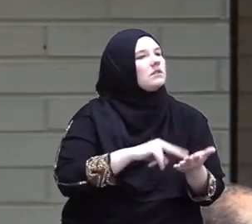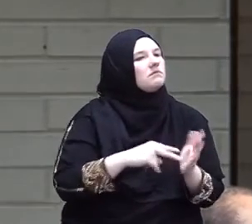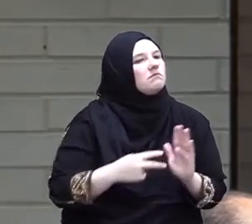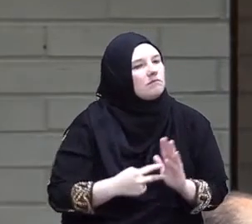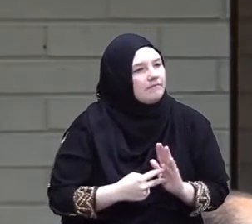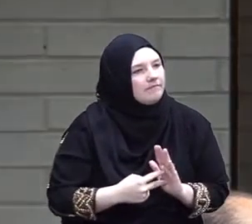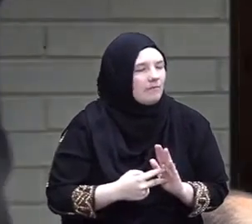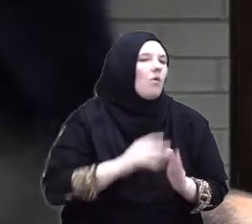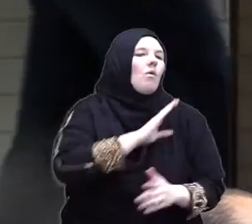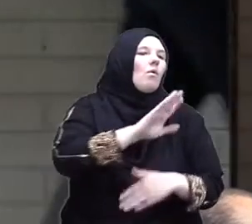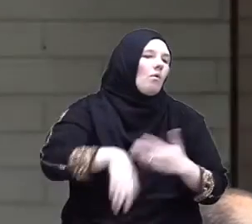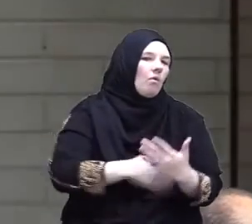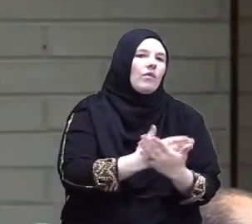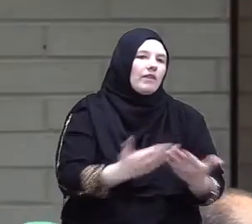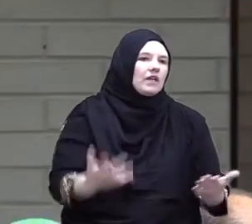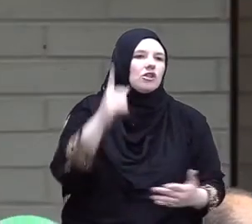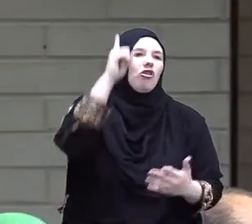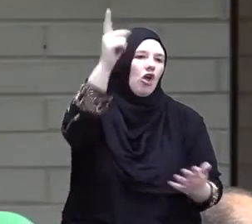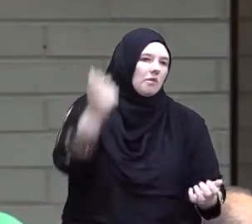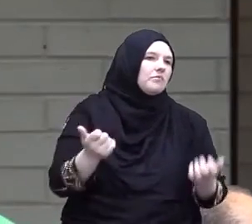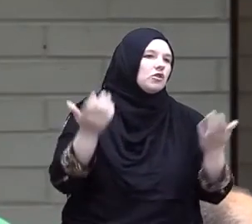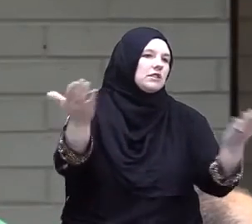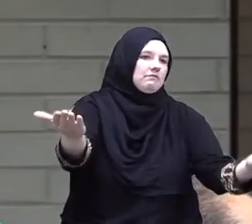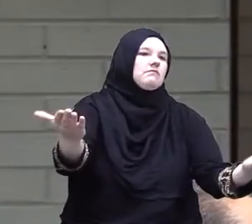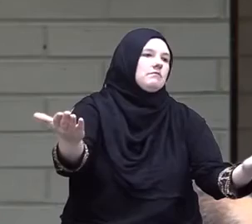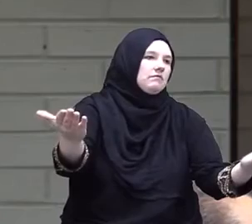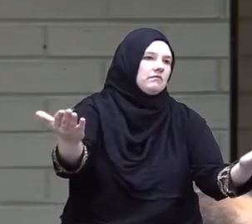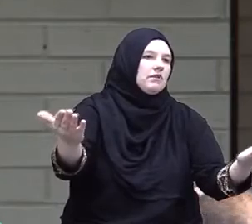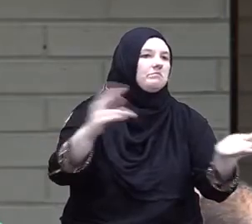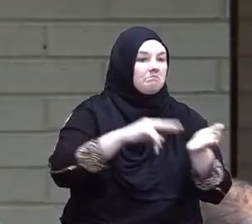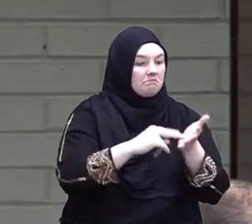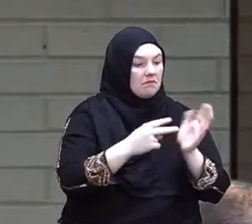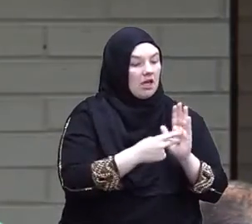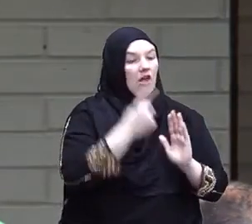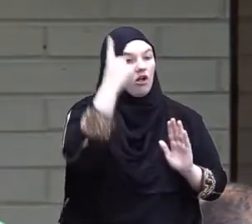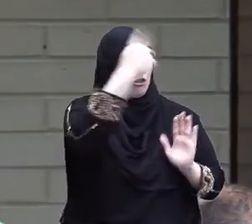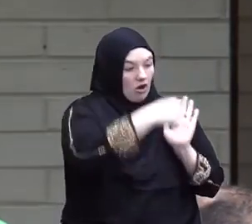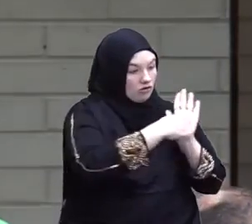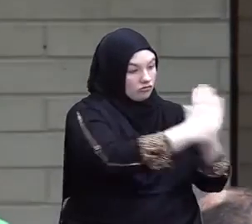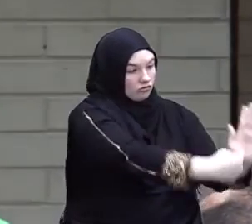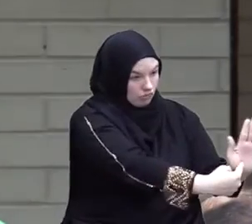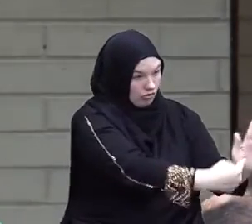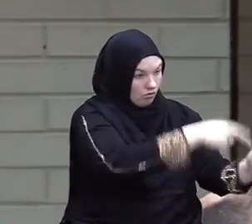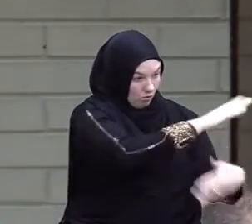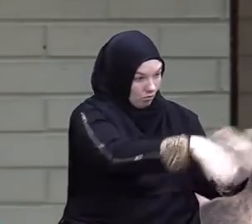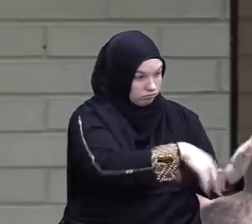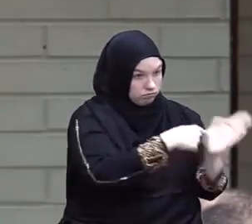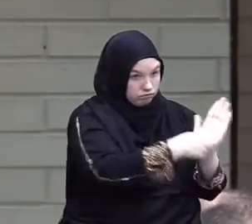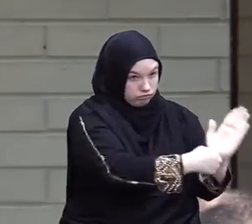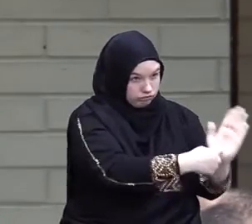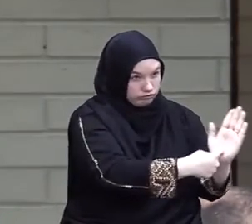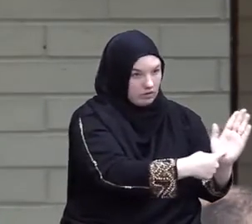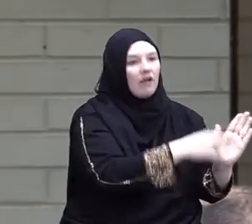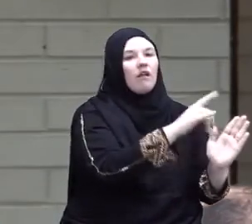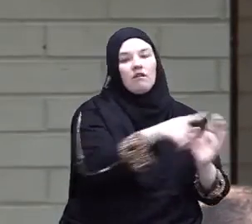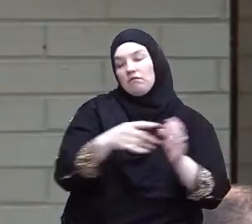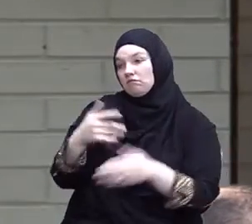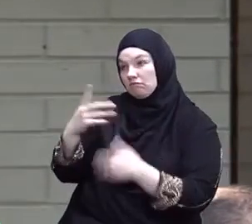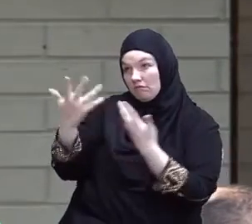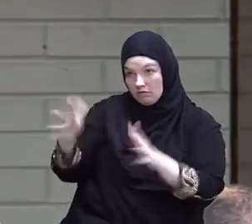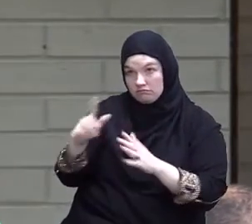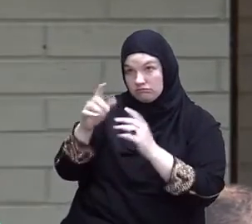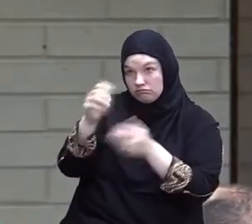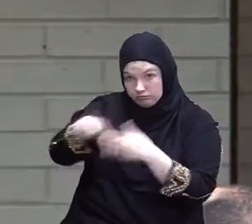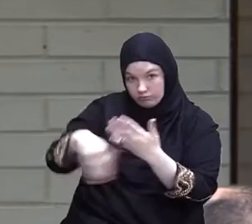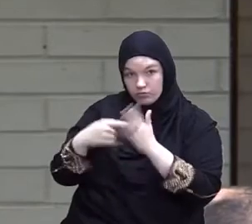Allah presented him. The word that comes, which says, and Allah presented those things to the angels, it